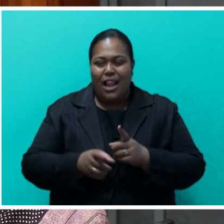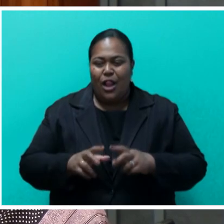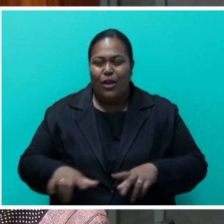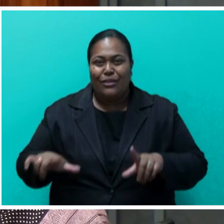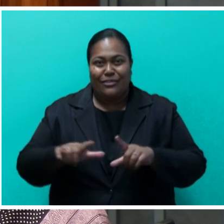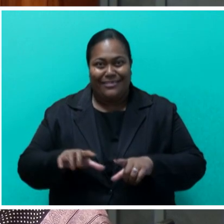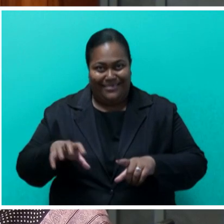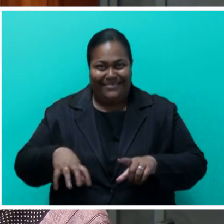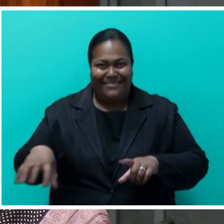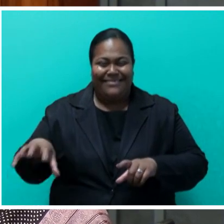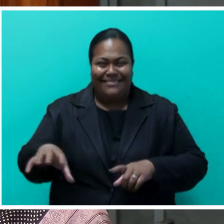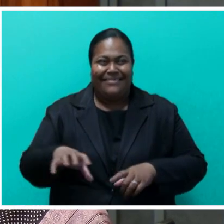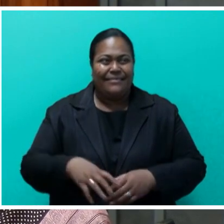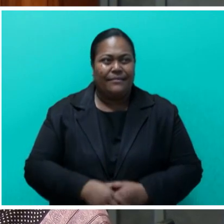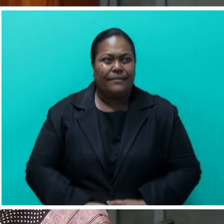and the